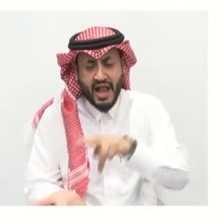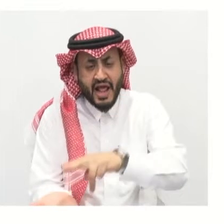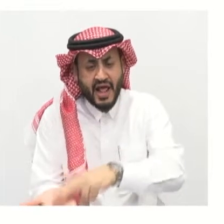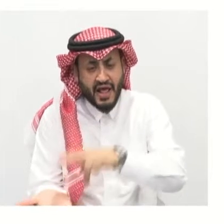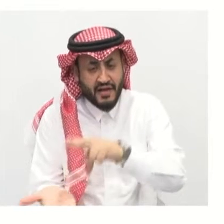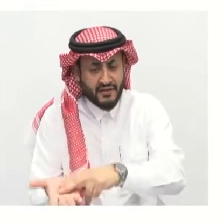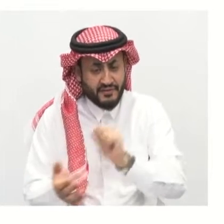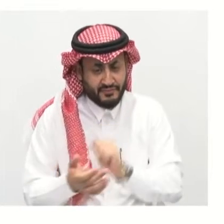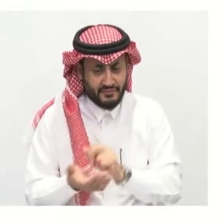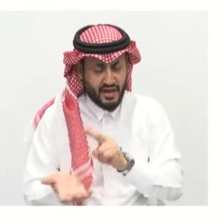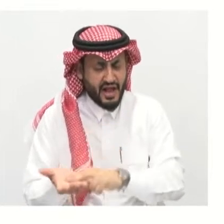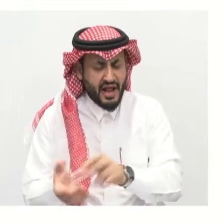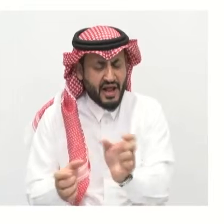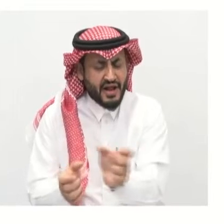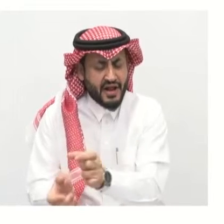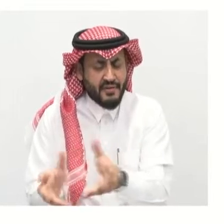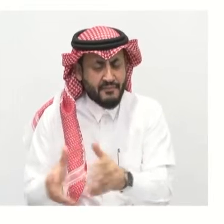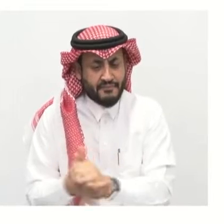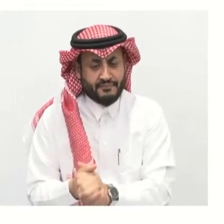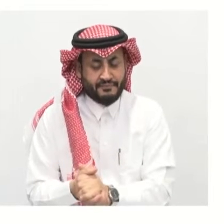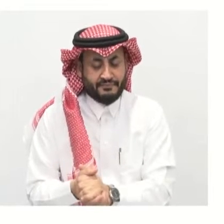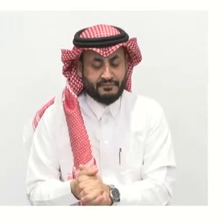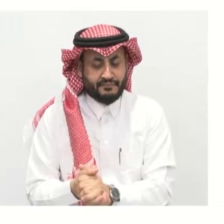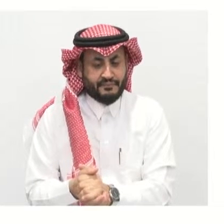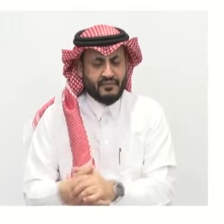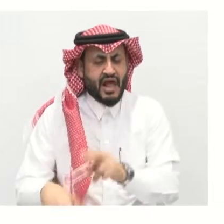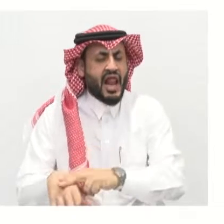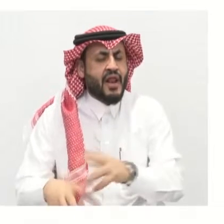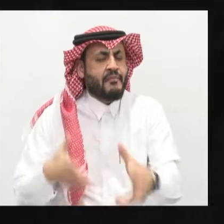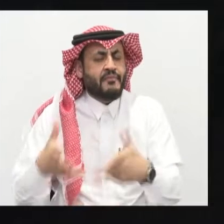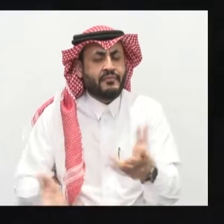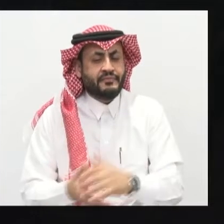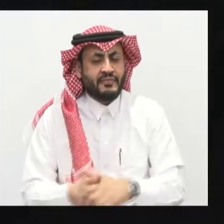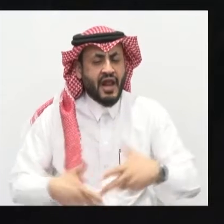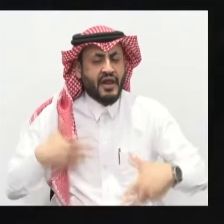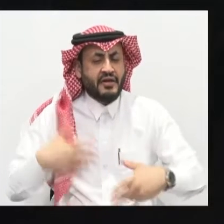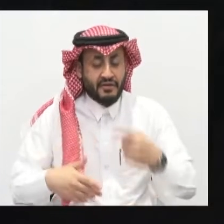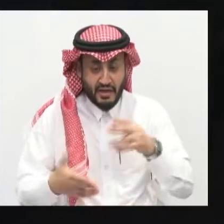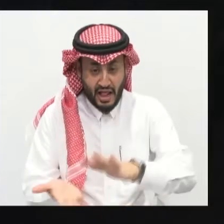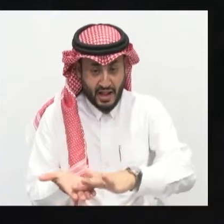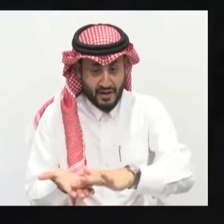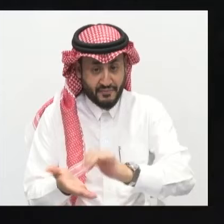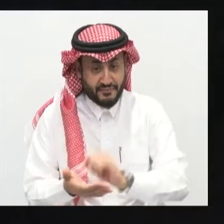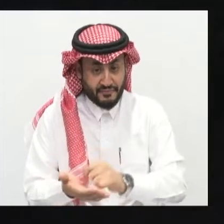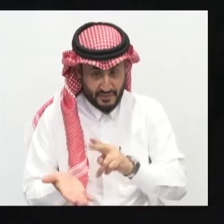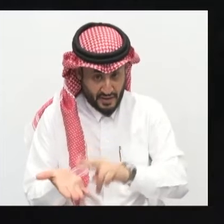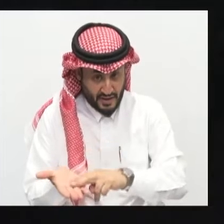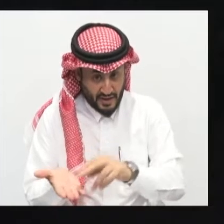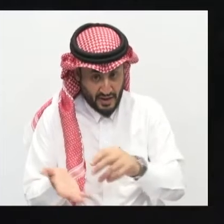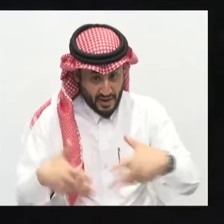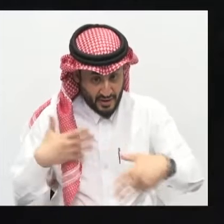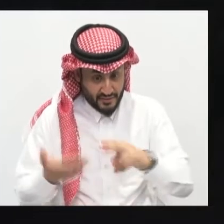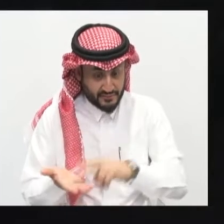touch these ice cubes? How will you feel? Now touch your hand. Can you feel